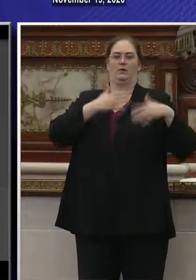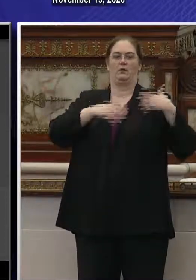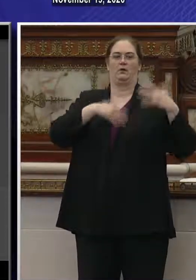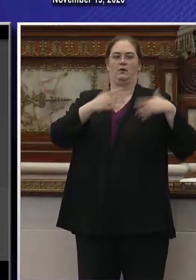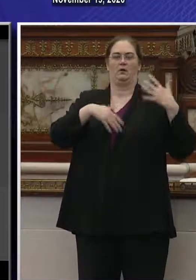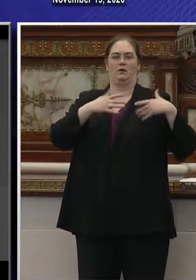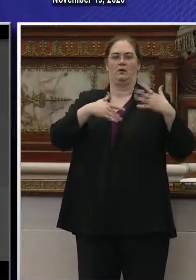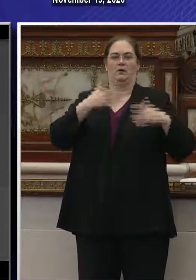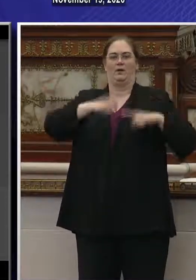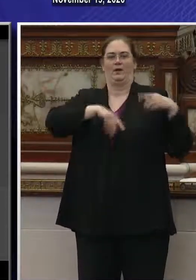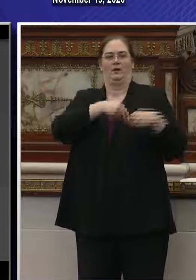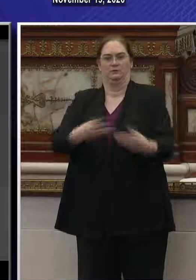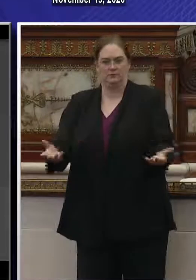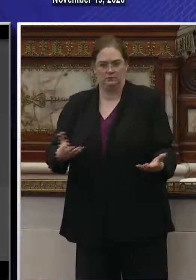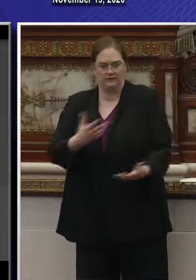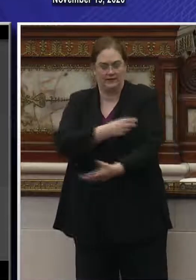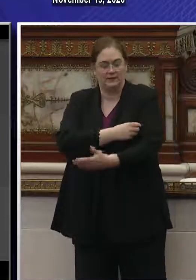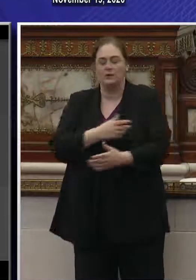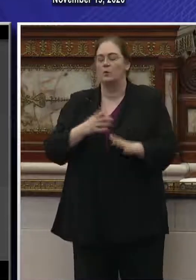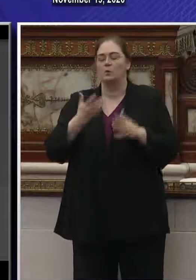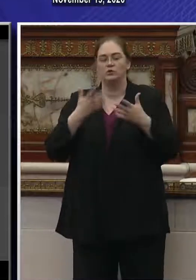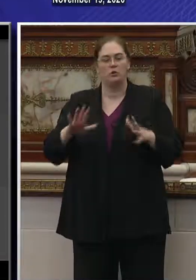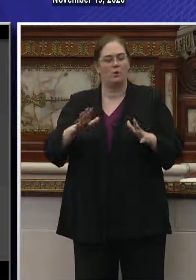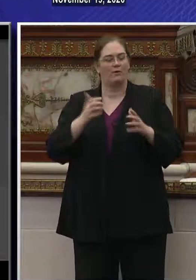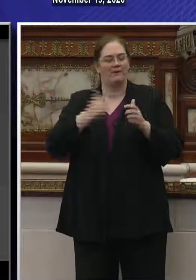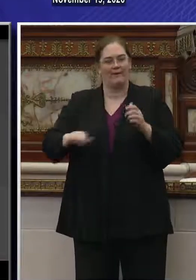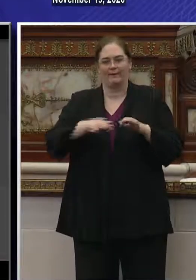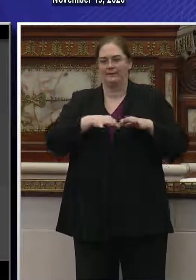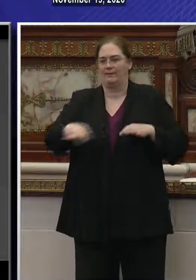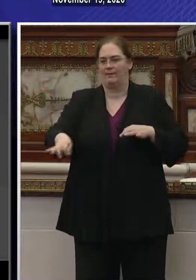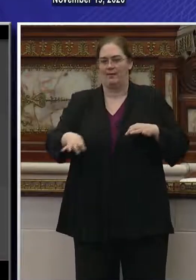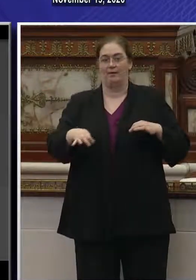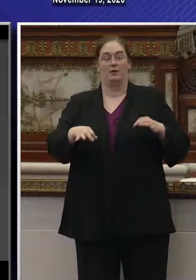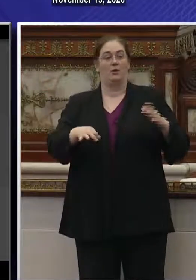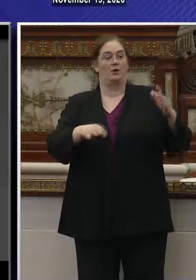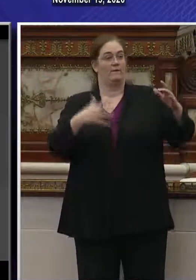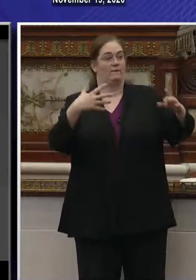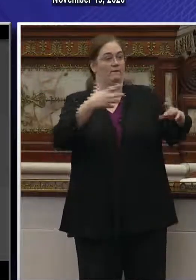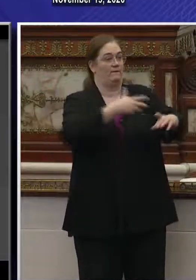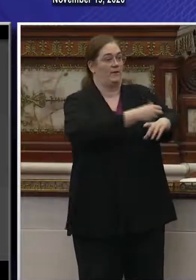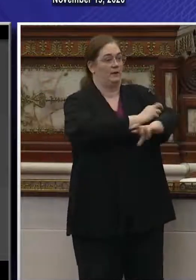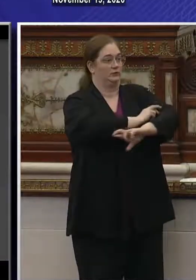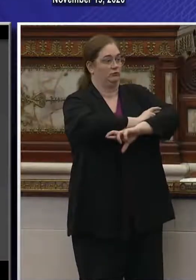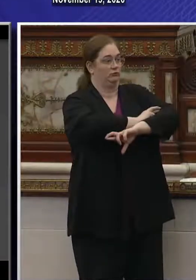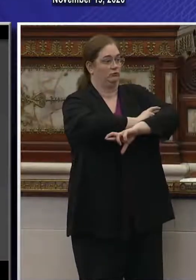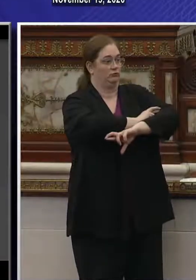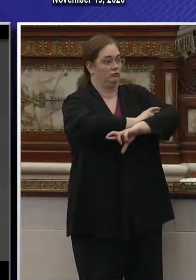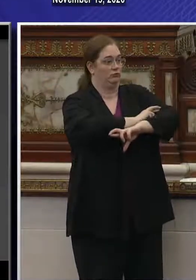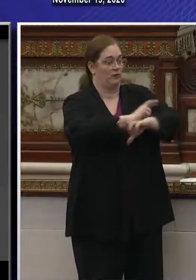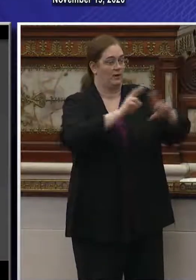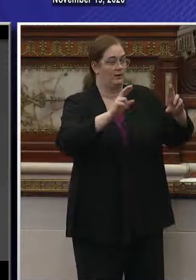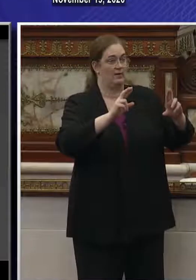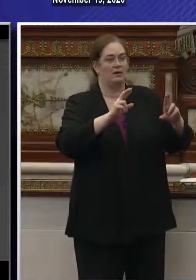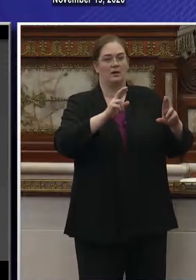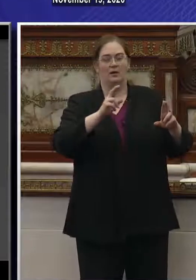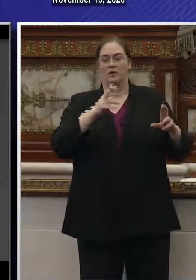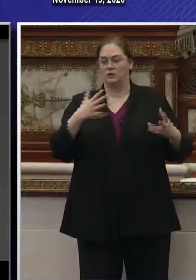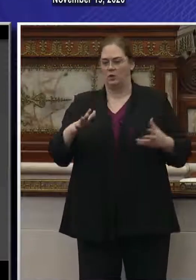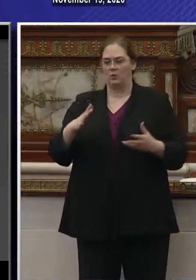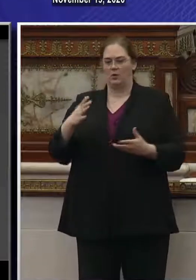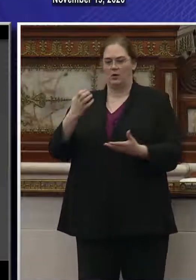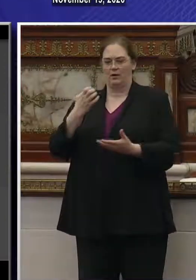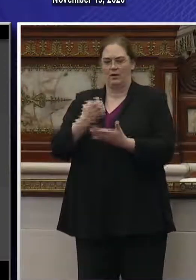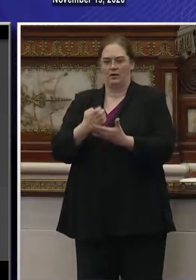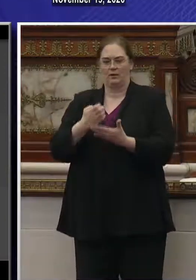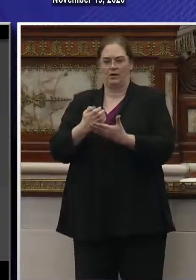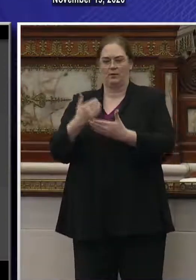place. We don't want any delays when it comes to, we have a vaccine and there's an economic burden going further into